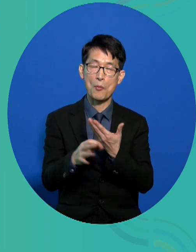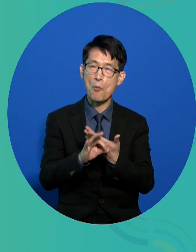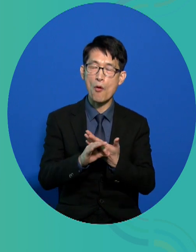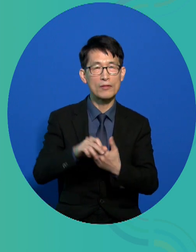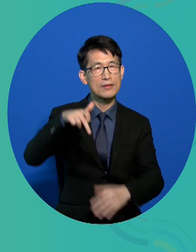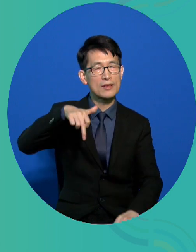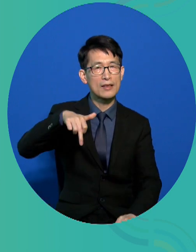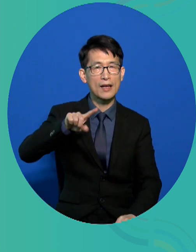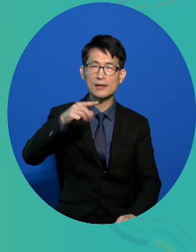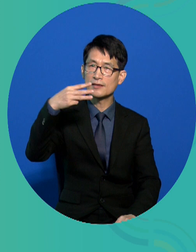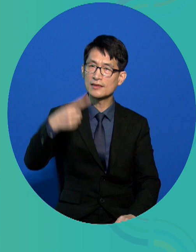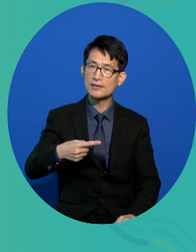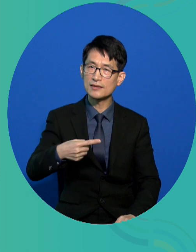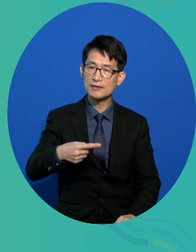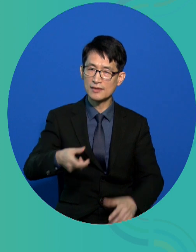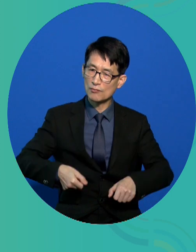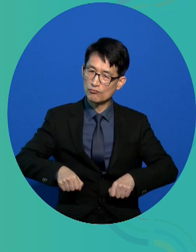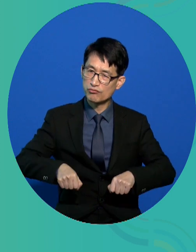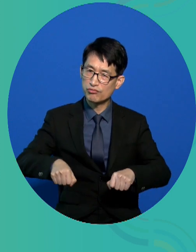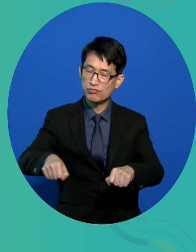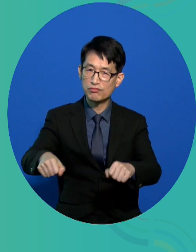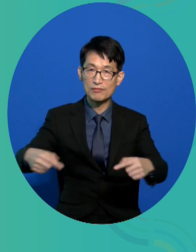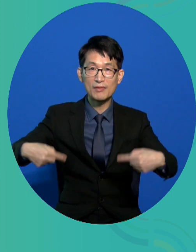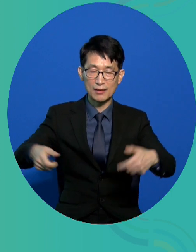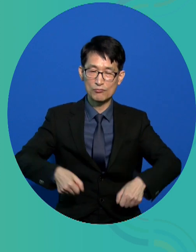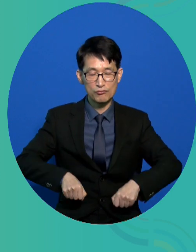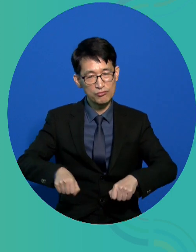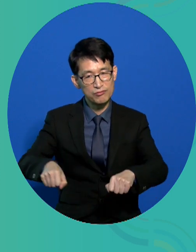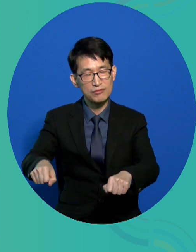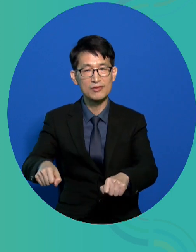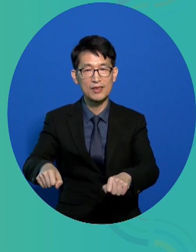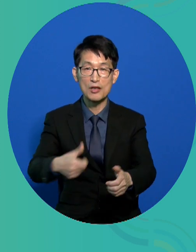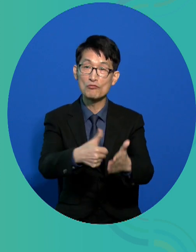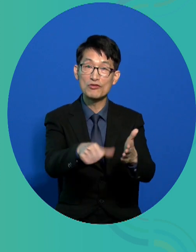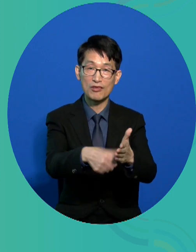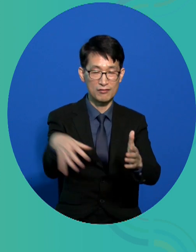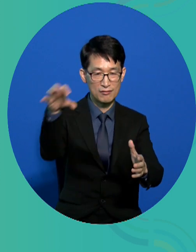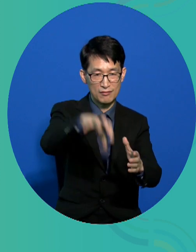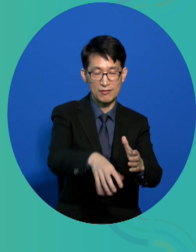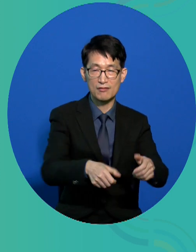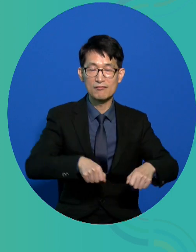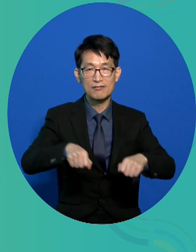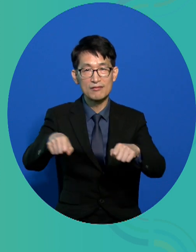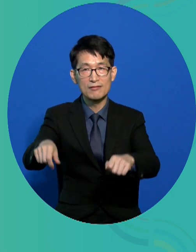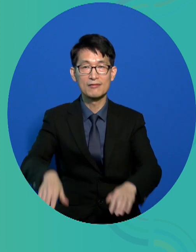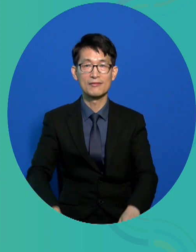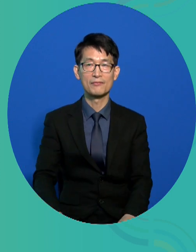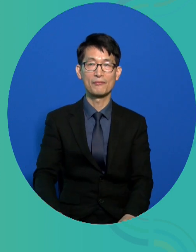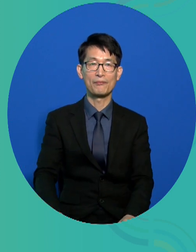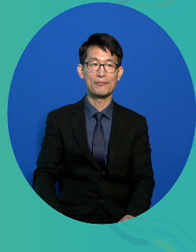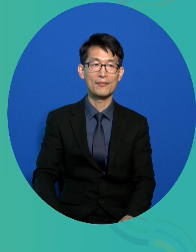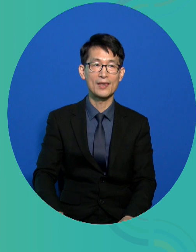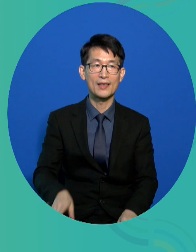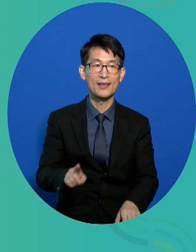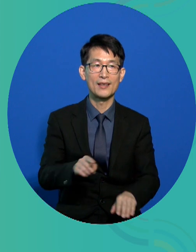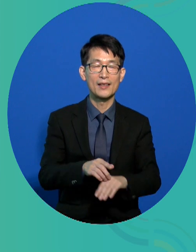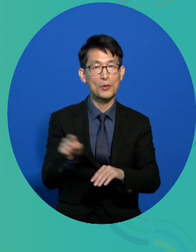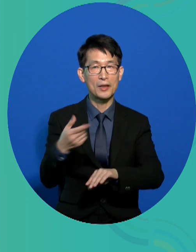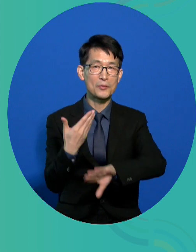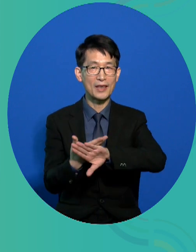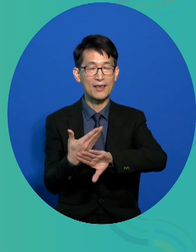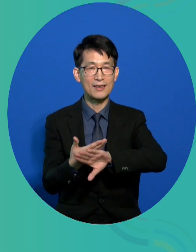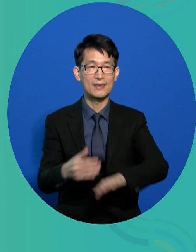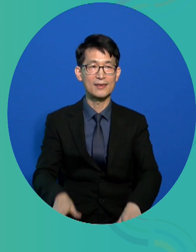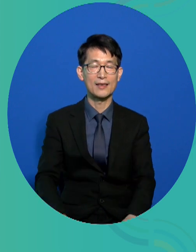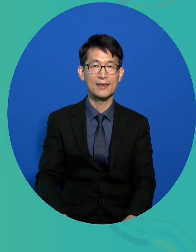CART, and I'm not talking about the shopping carts that you find in the supermarkets. CART stands for